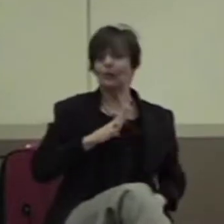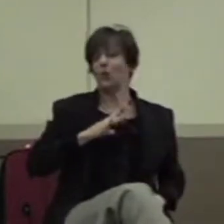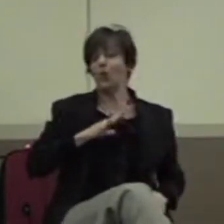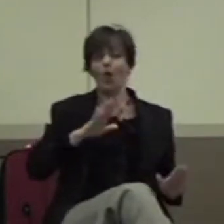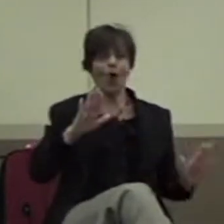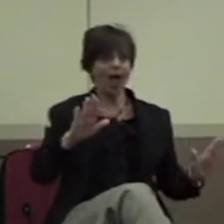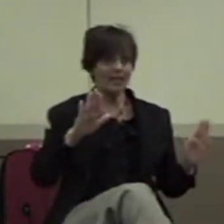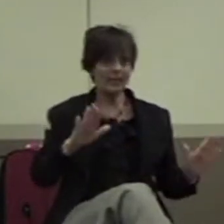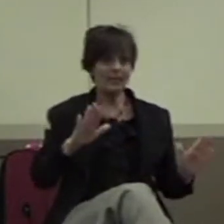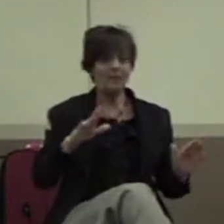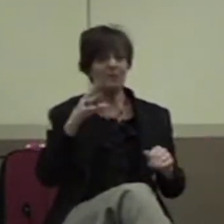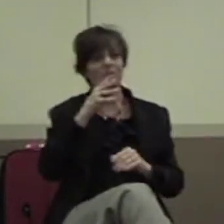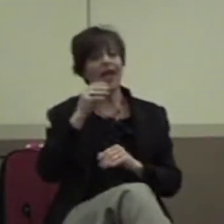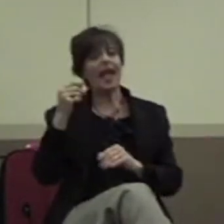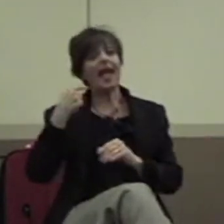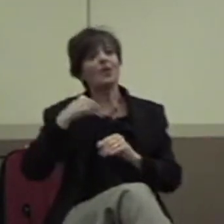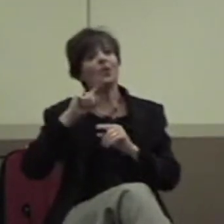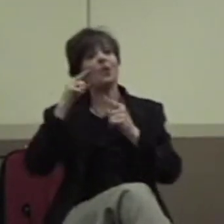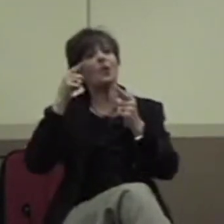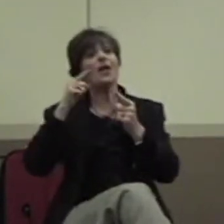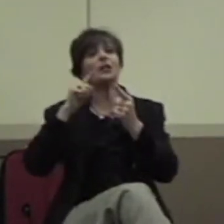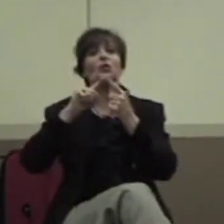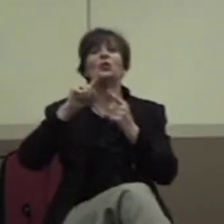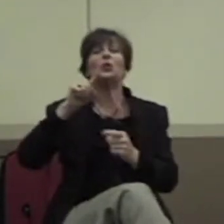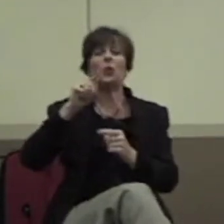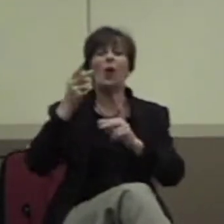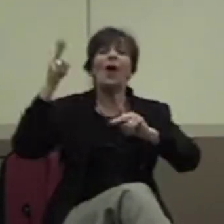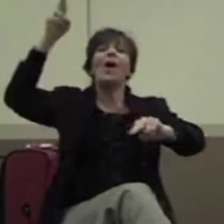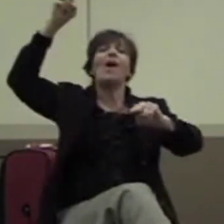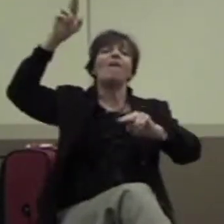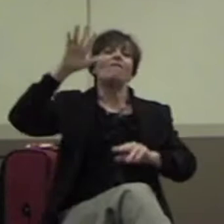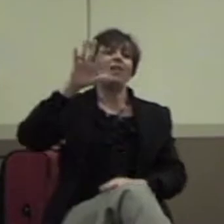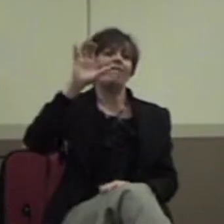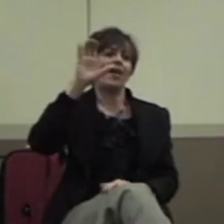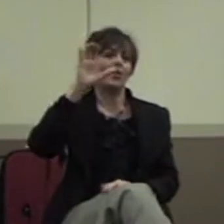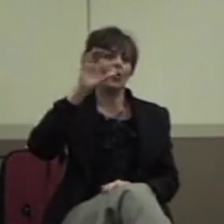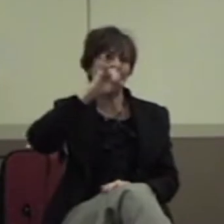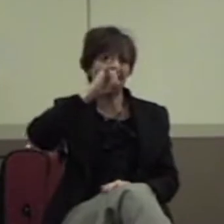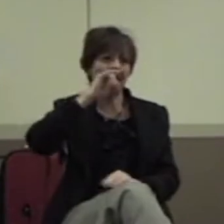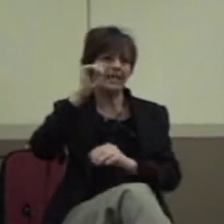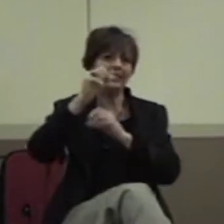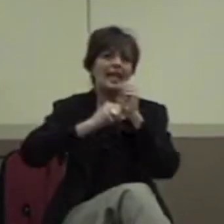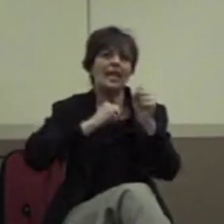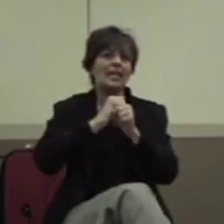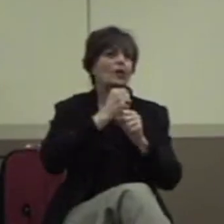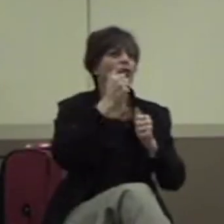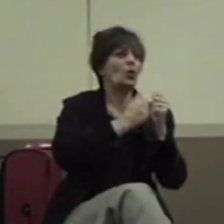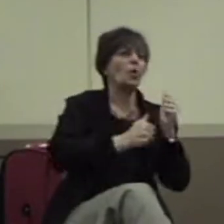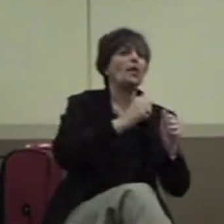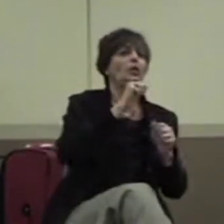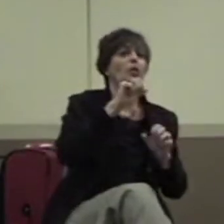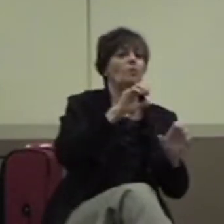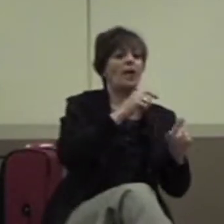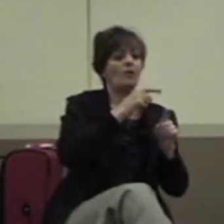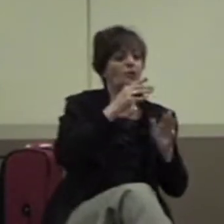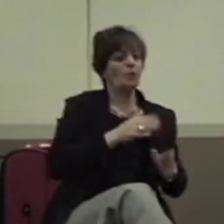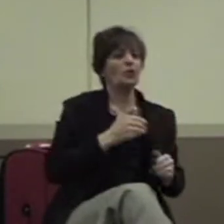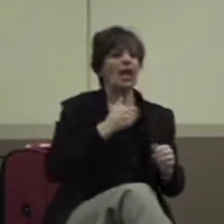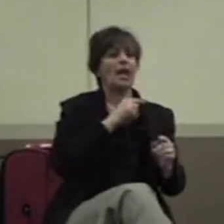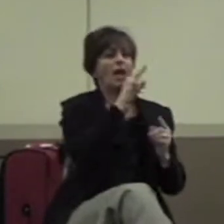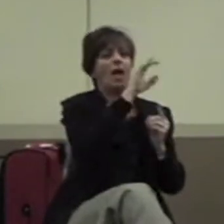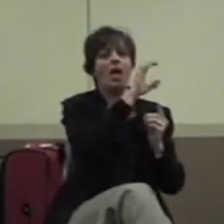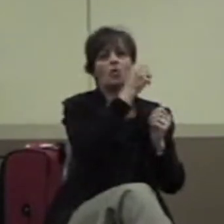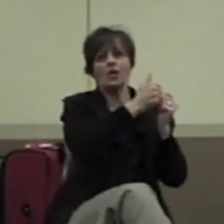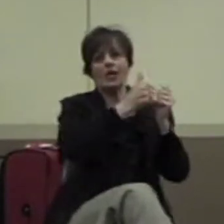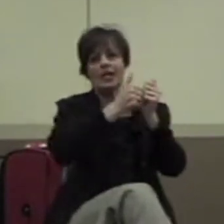awesome. And we went to 500 kids a year. So each one of my behavior specialists carried a caseload of about 100